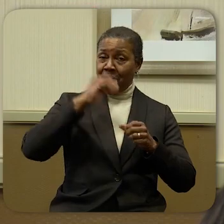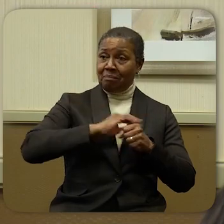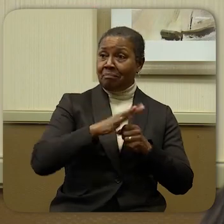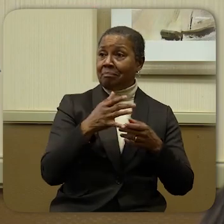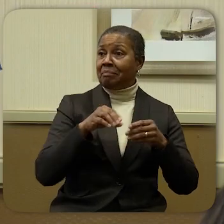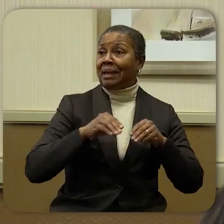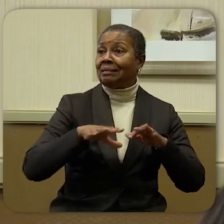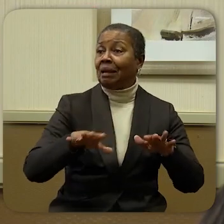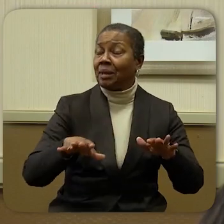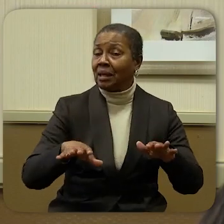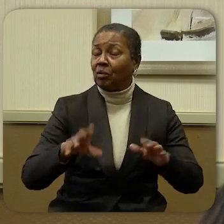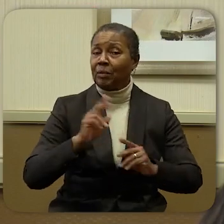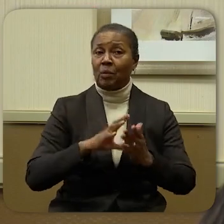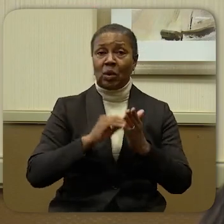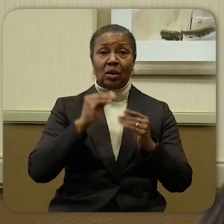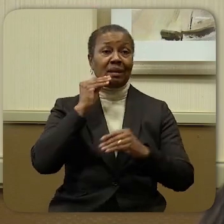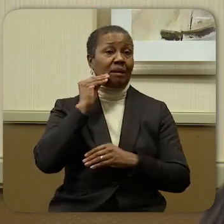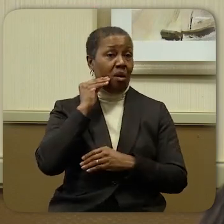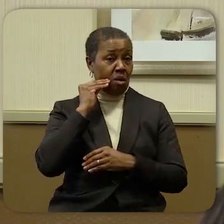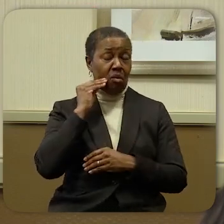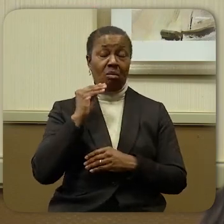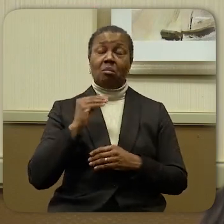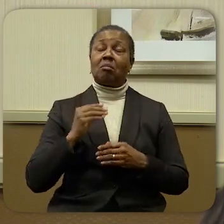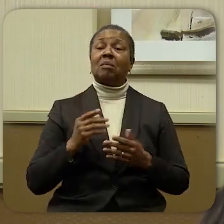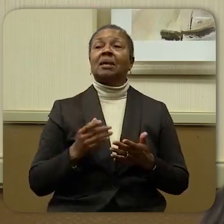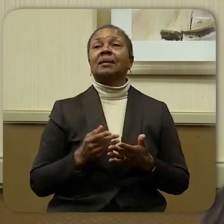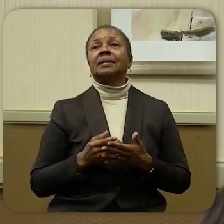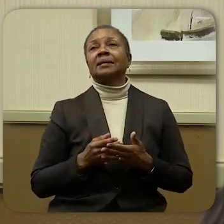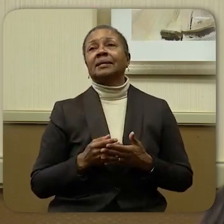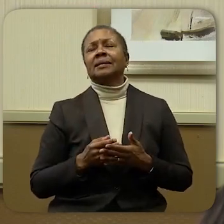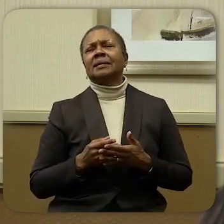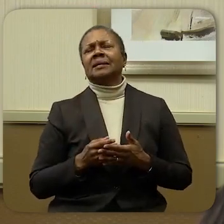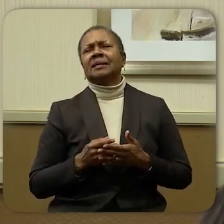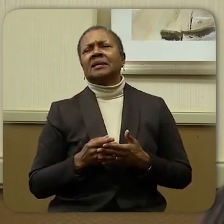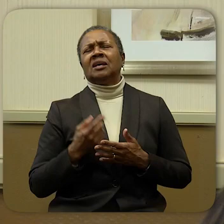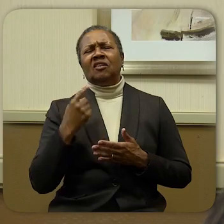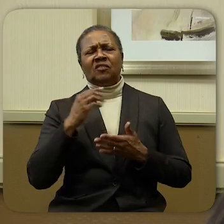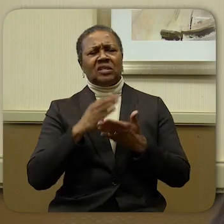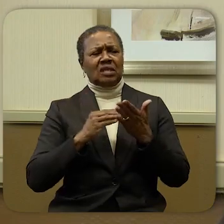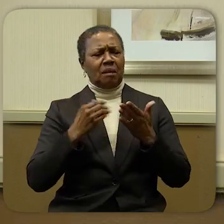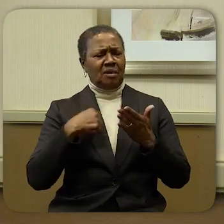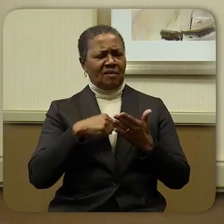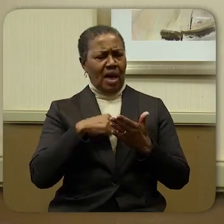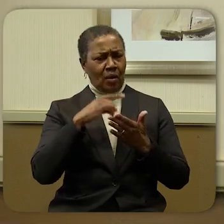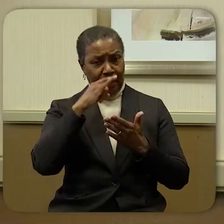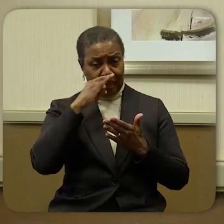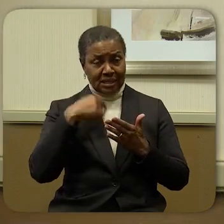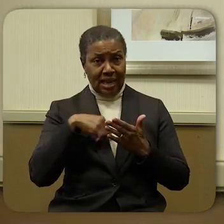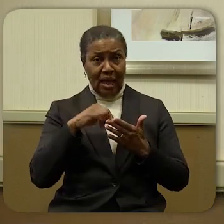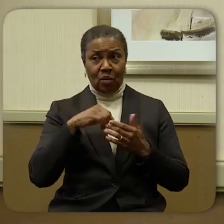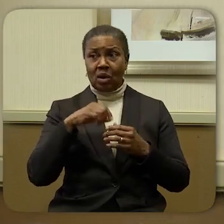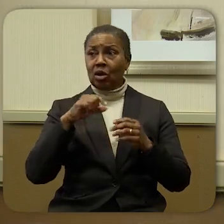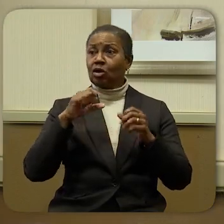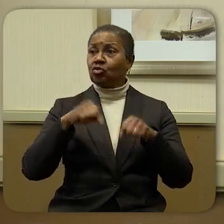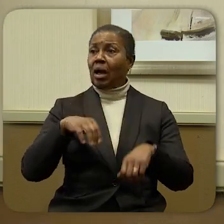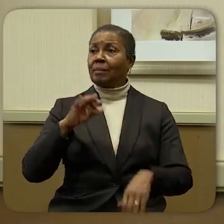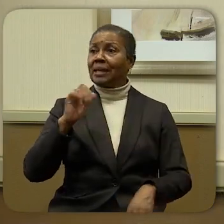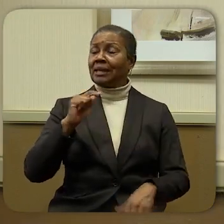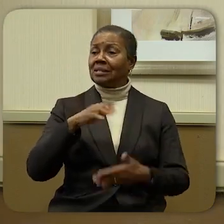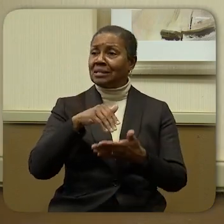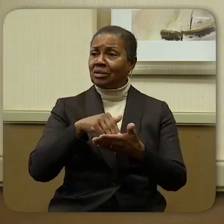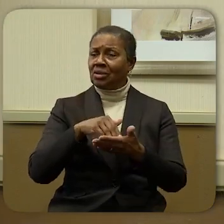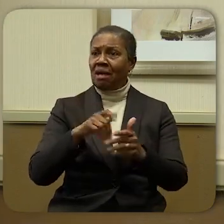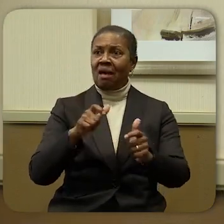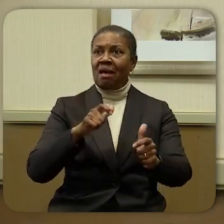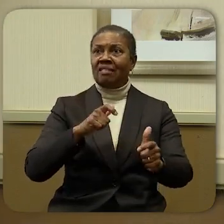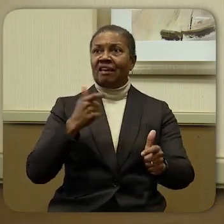was learning at home, that for some of our kids in our drop-in centers, there was a huge